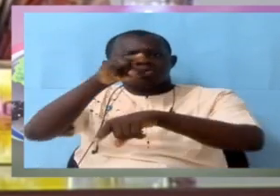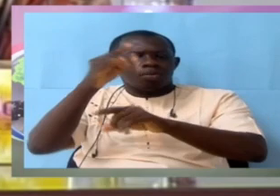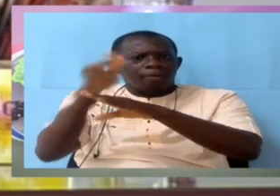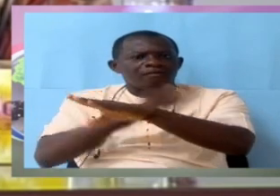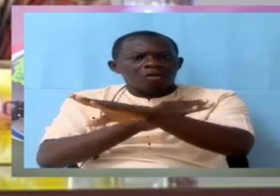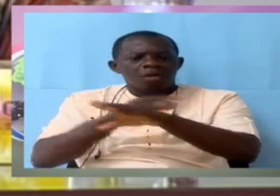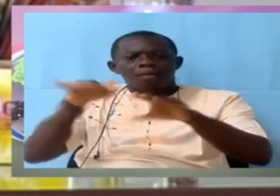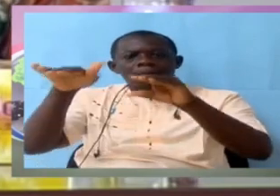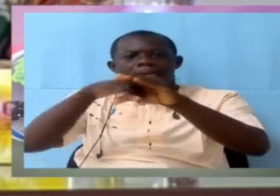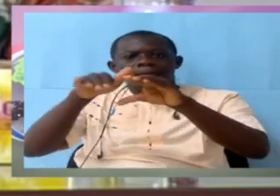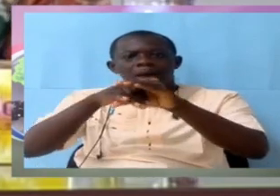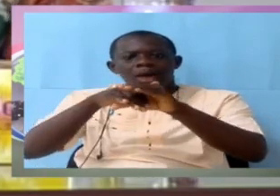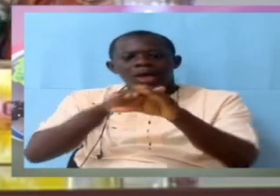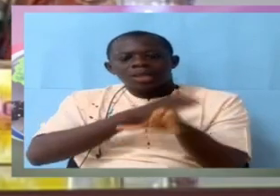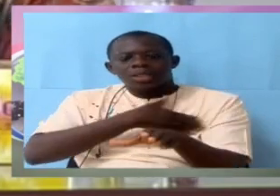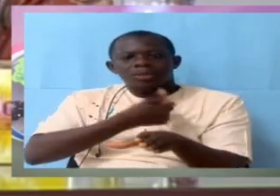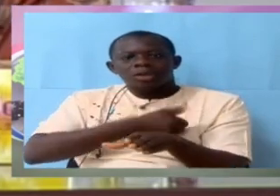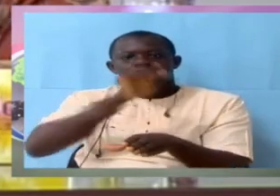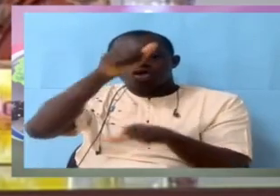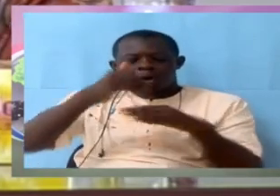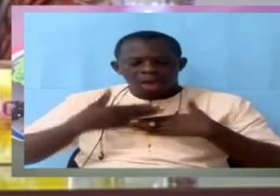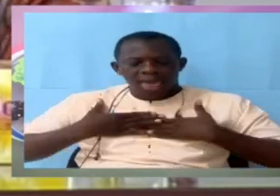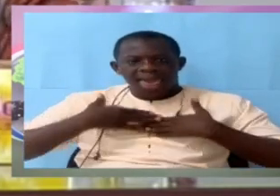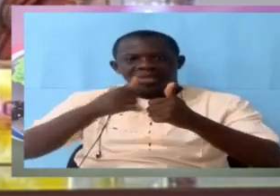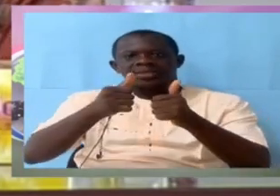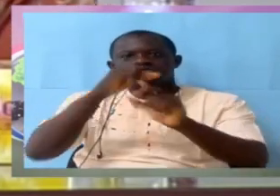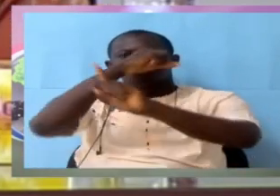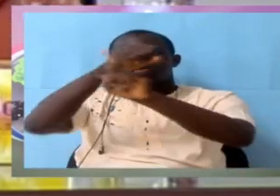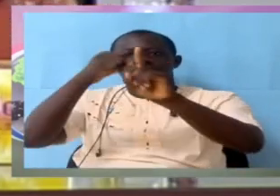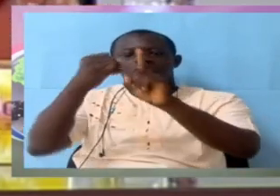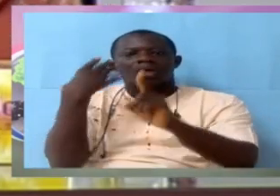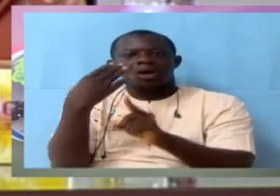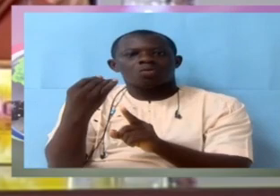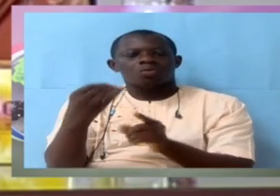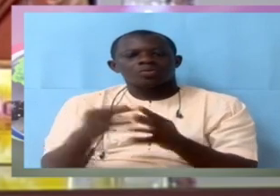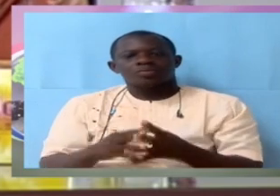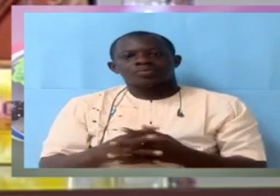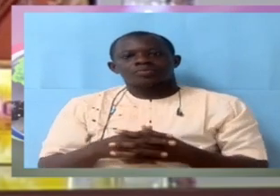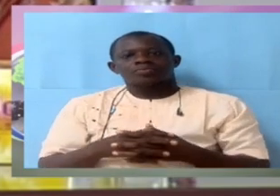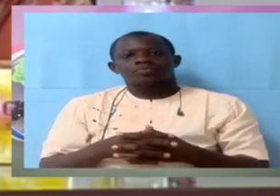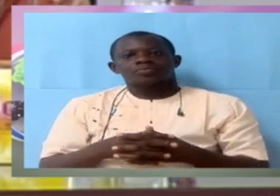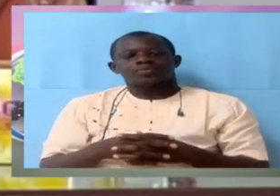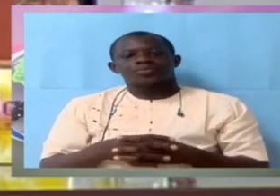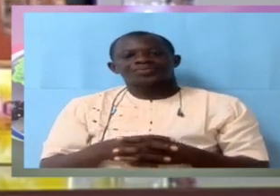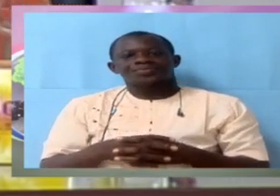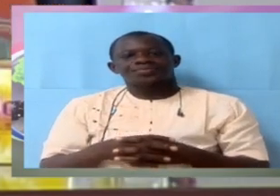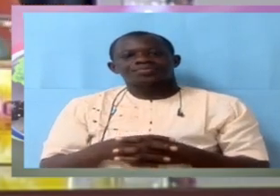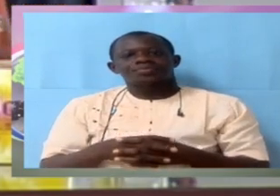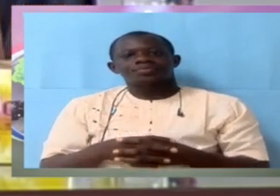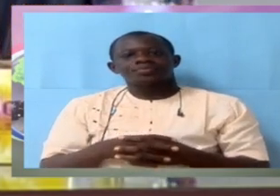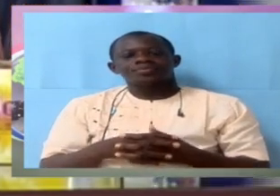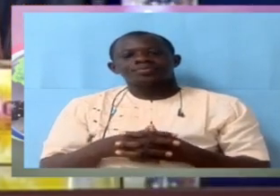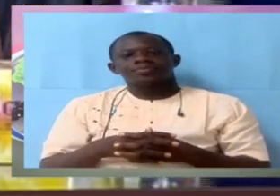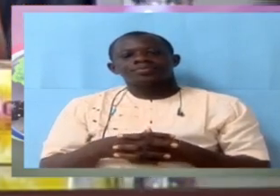like? Sedo haninkabi fo isa fono commission e jara lo nyin wicho nyin kono itela jara kedna nyin ala al halo nyin abenu nyaadi le